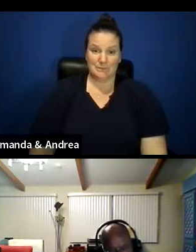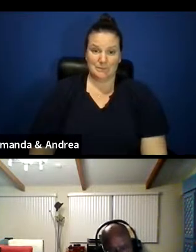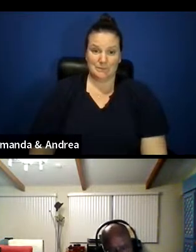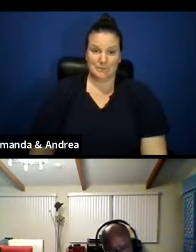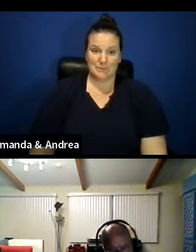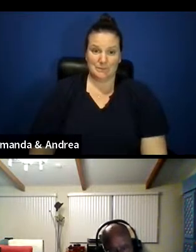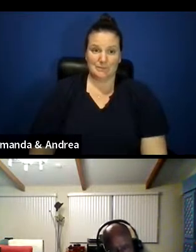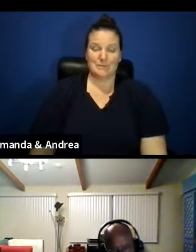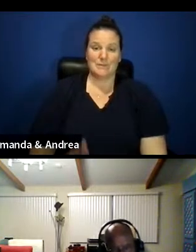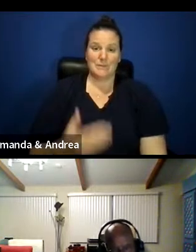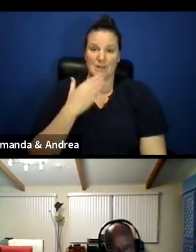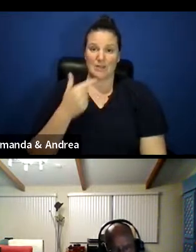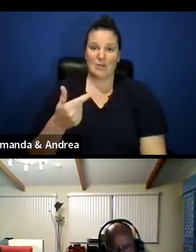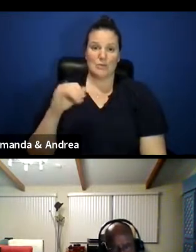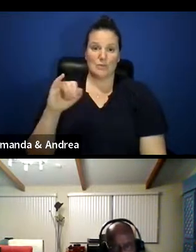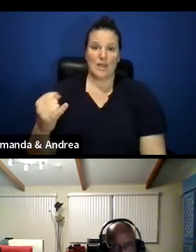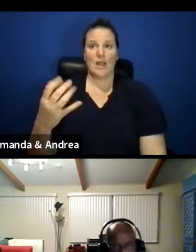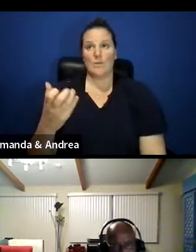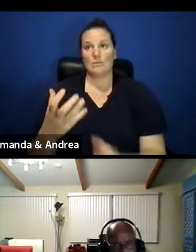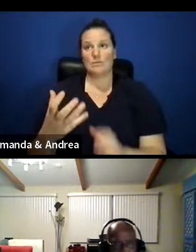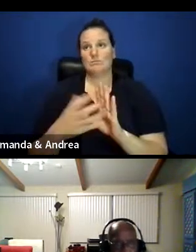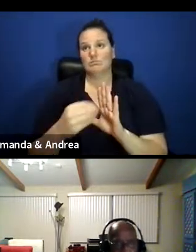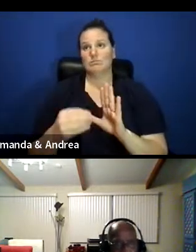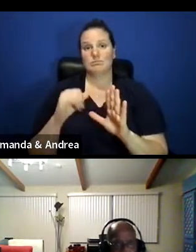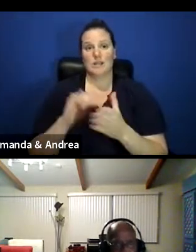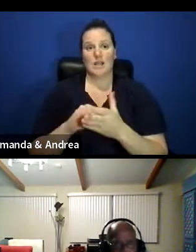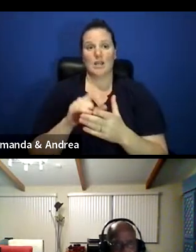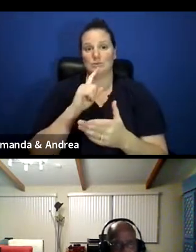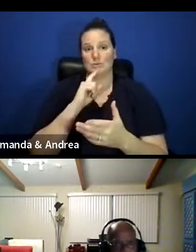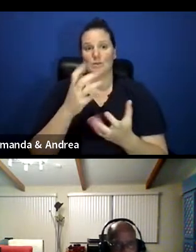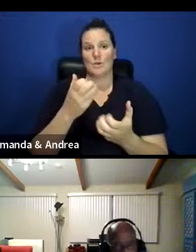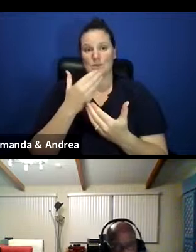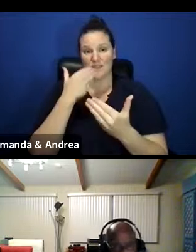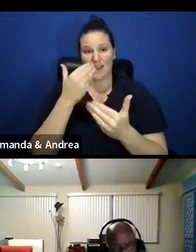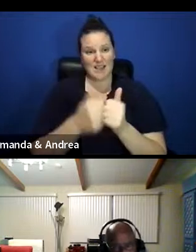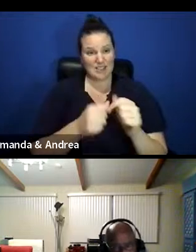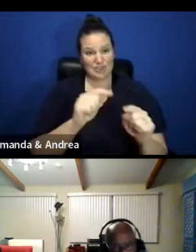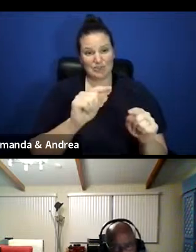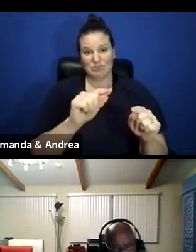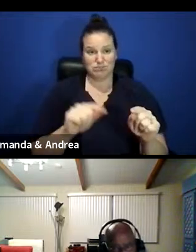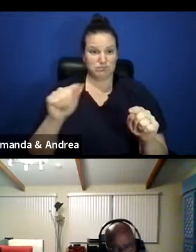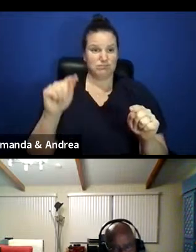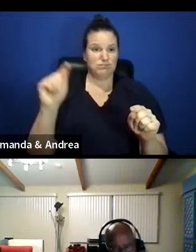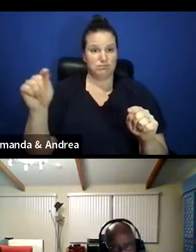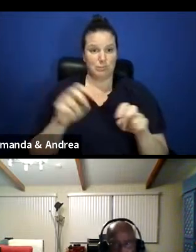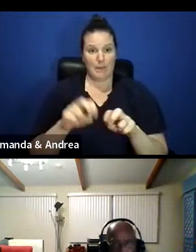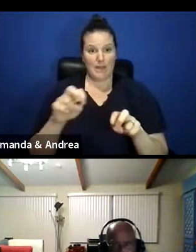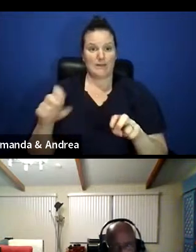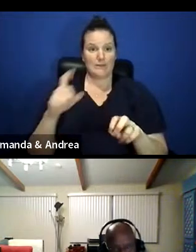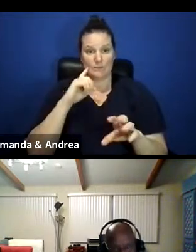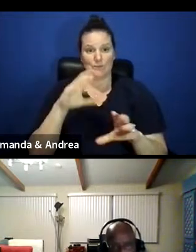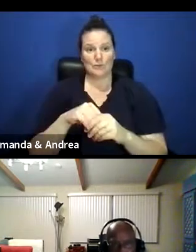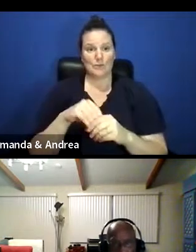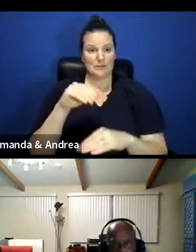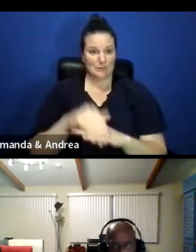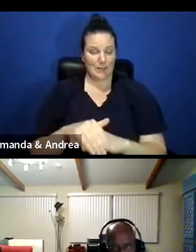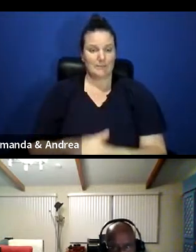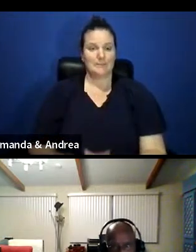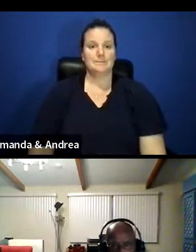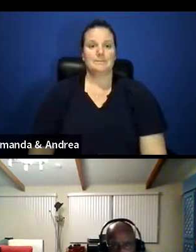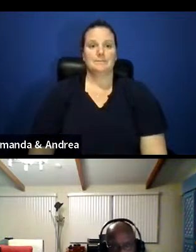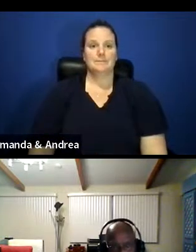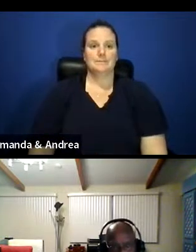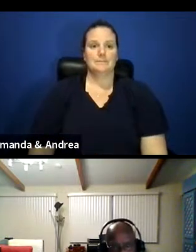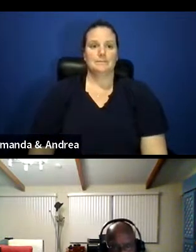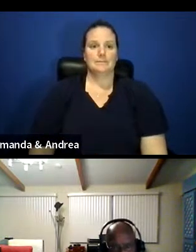Thank you, Greg. And I would like to echo that I truly want to thank each and every one of our panelists for joining us tonight.